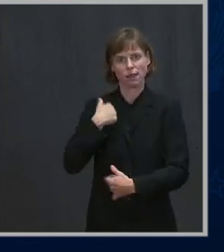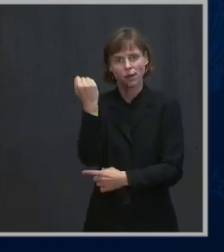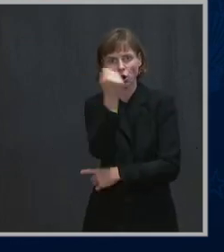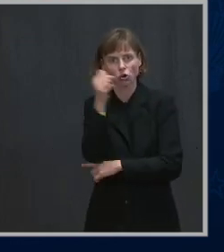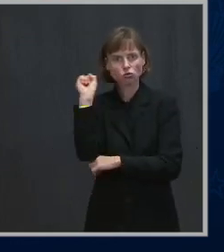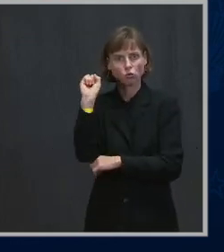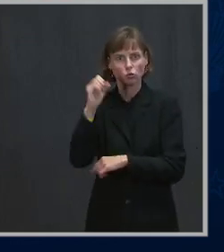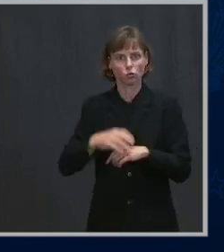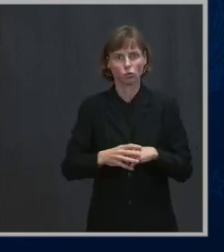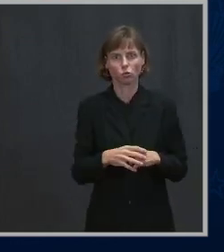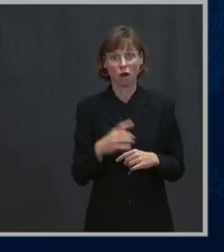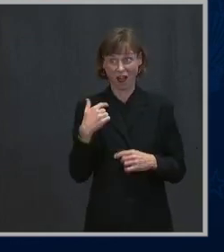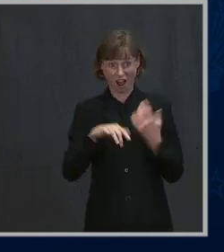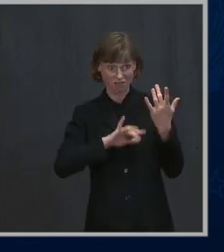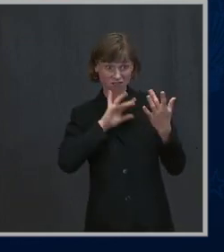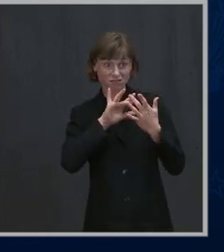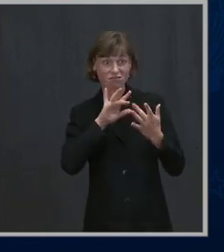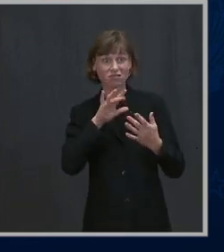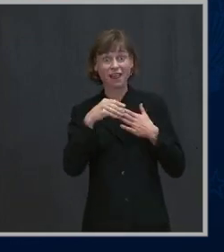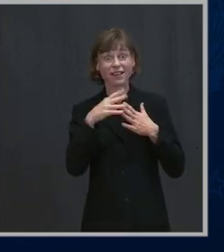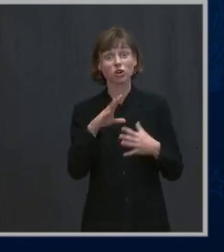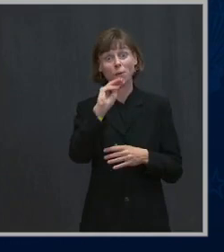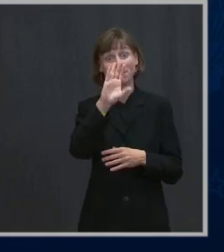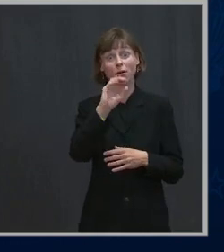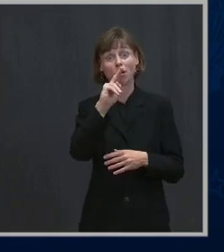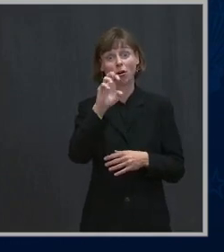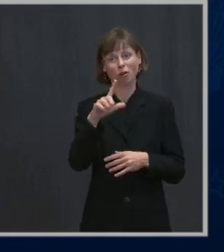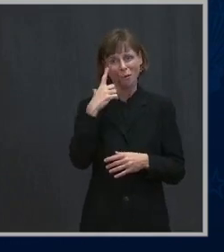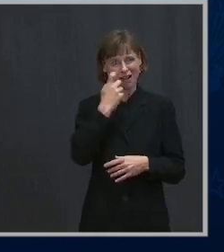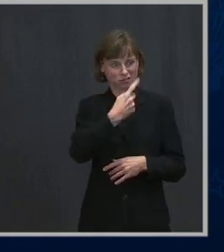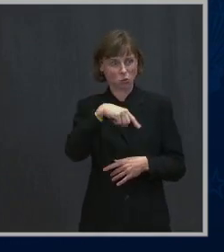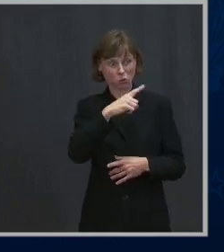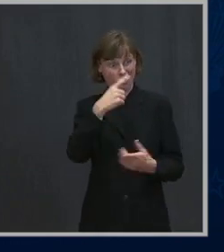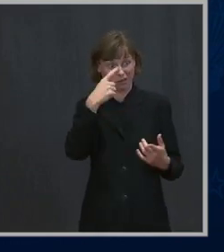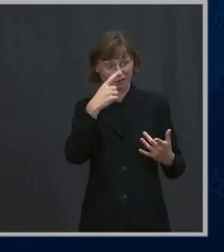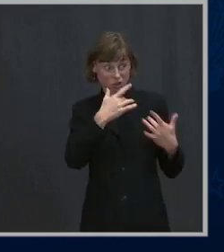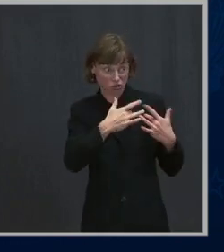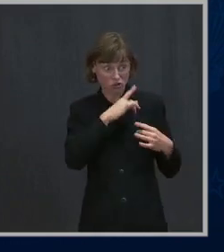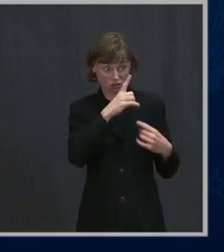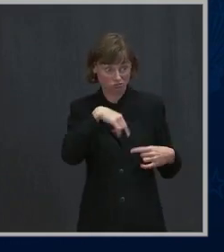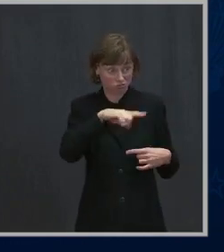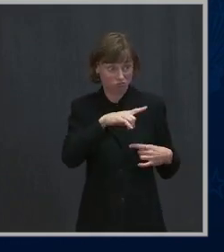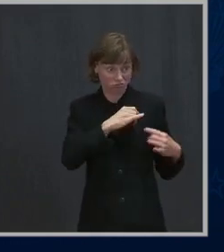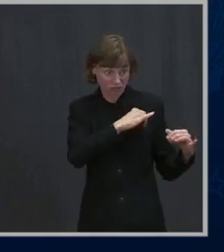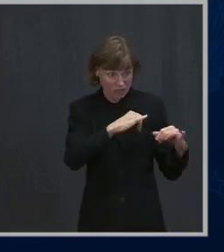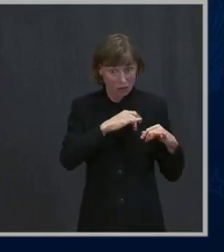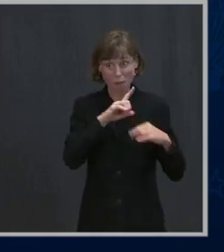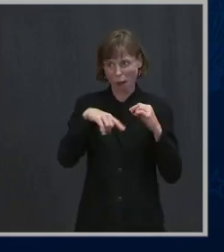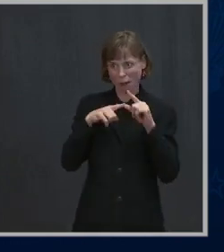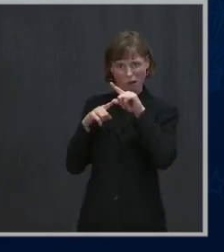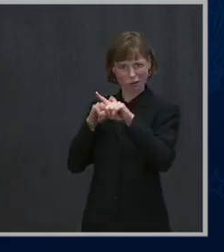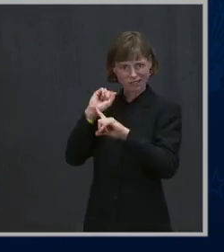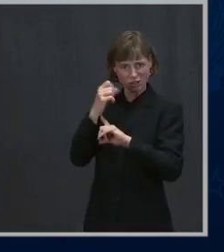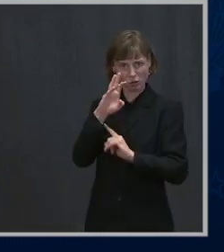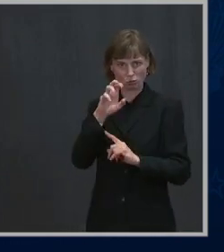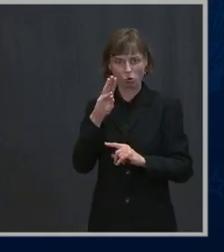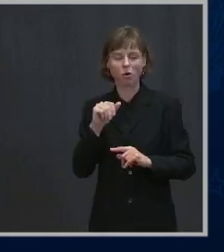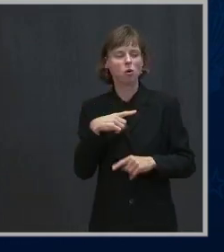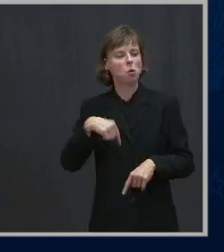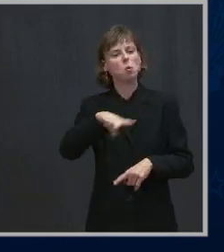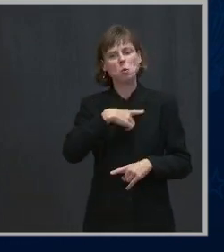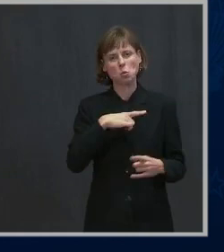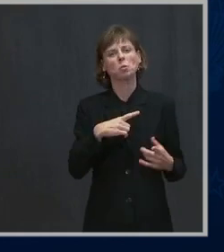mcconnell to discuss our shared concerns about the situation in burma and we are united in our resolve